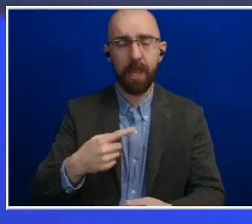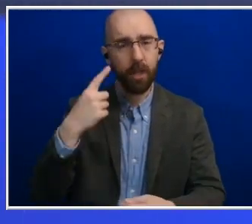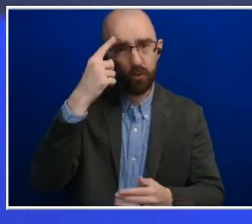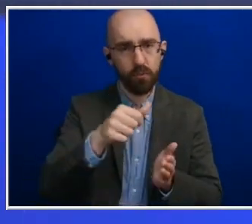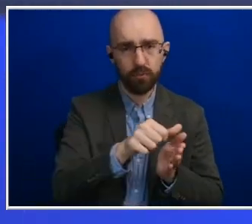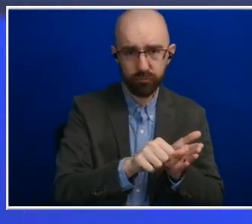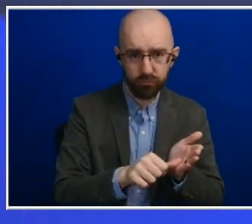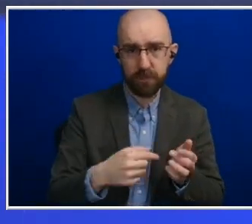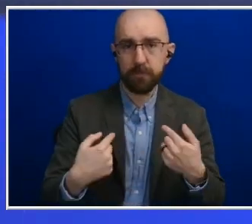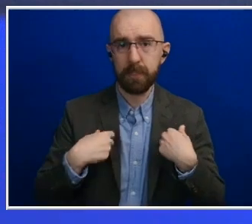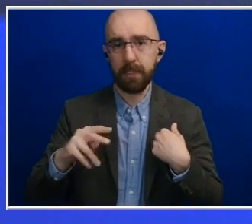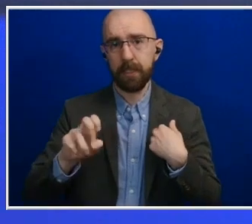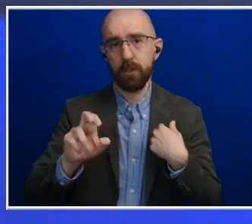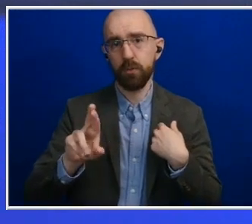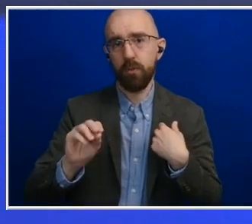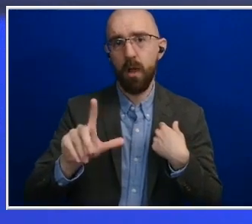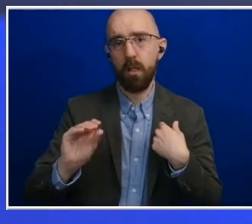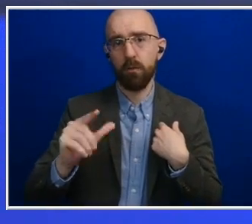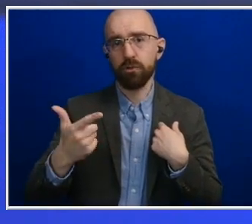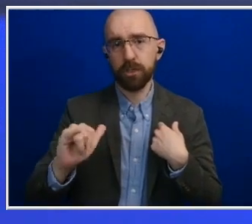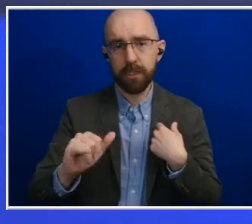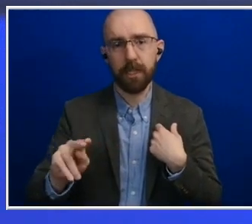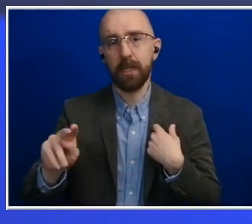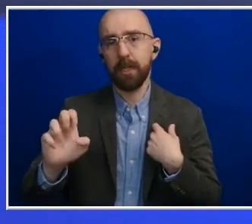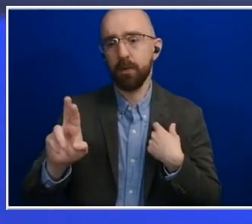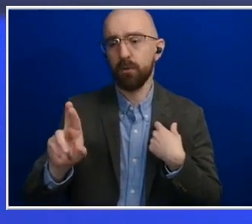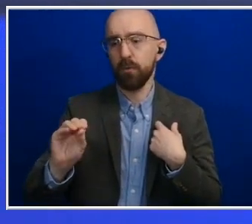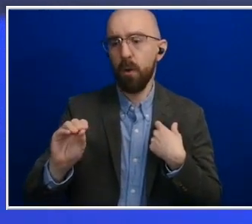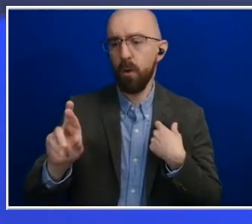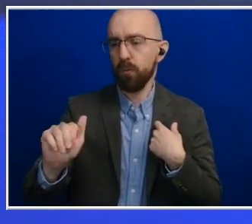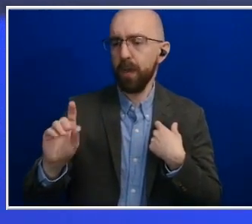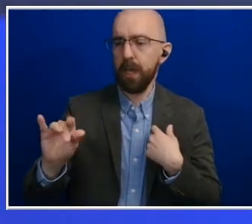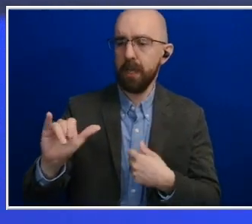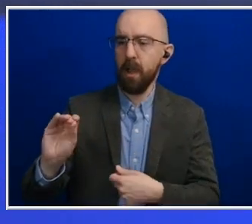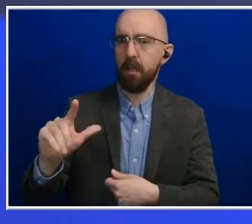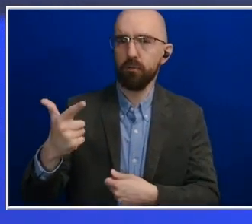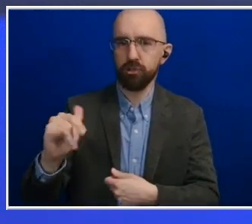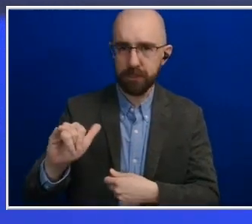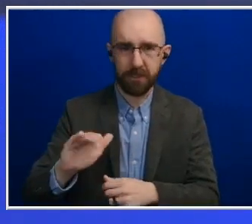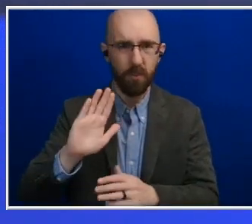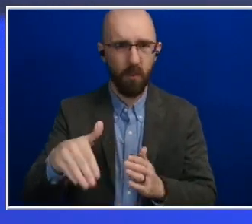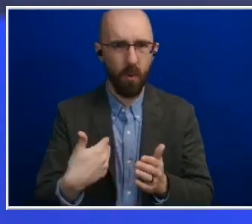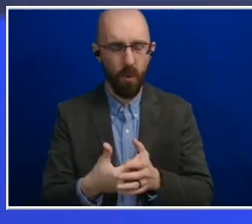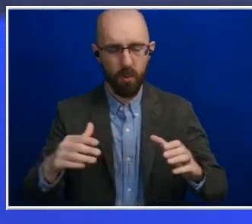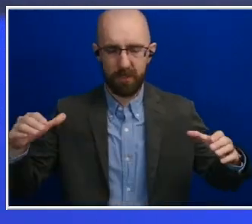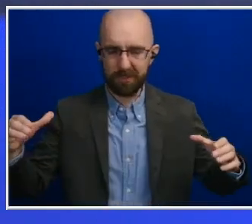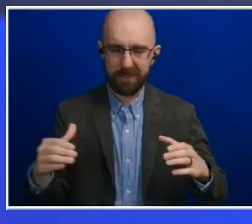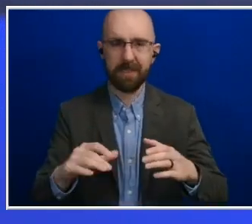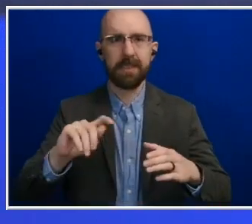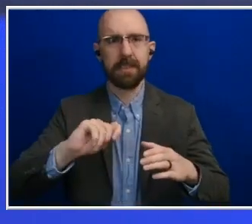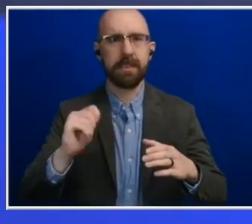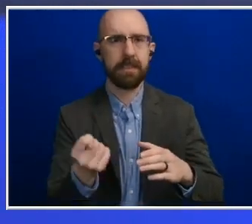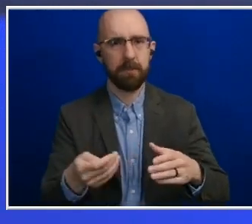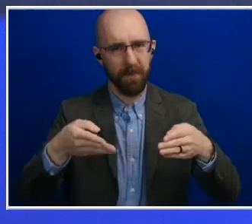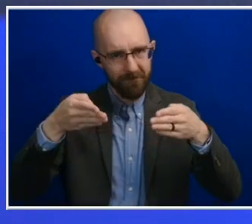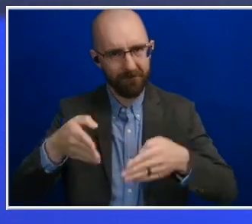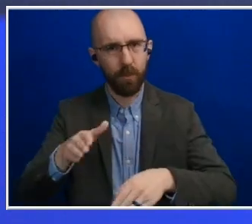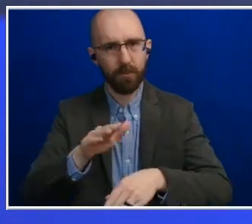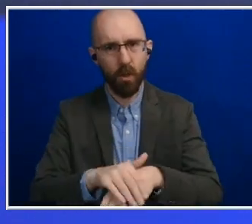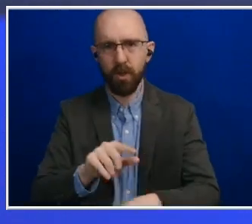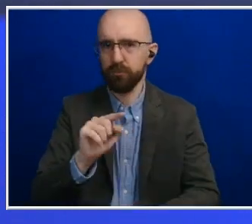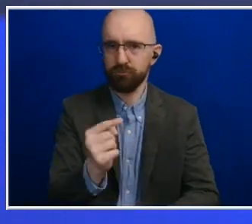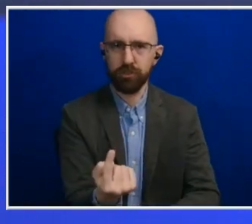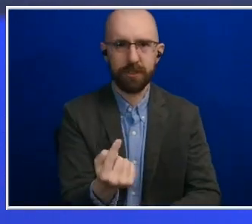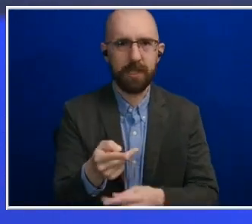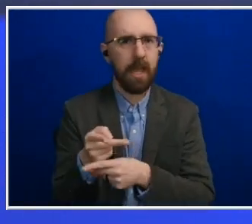neurology, neuroradiology, a whole team that is focused just on the care of people